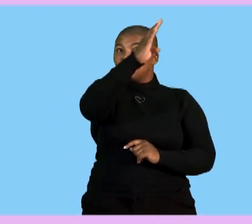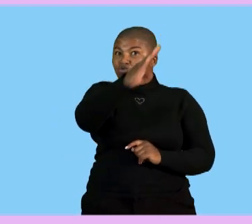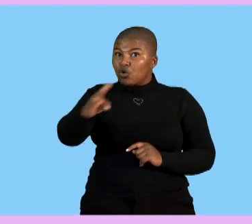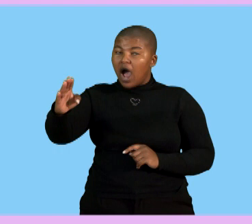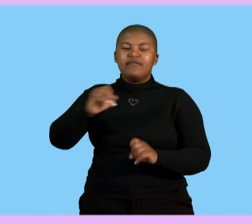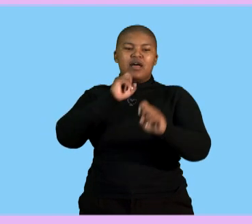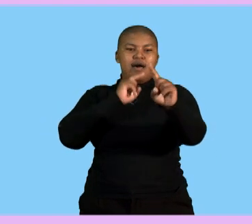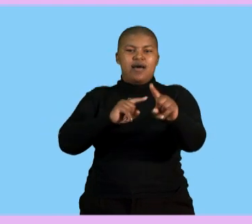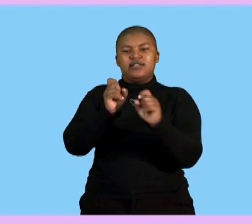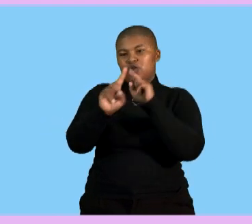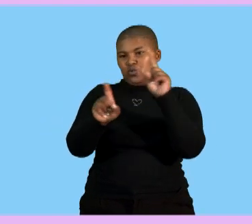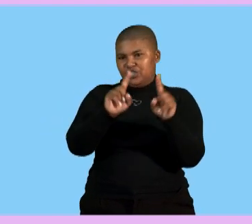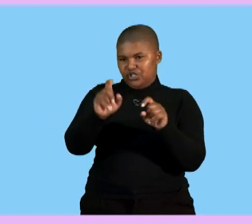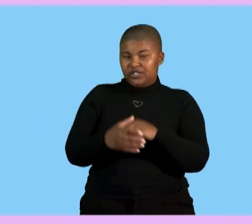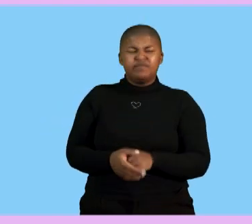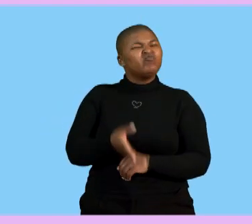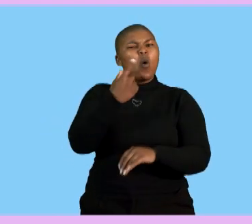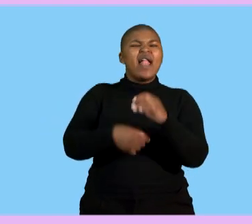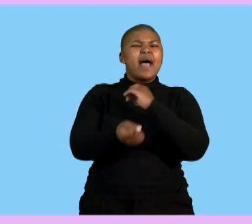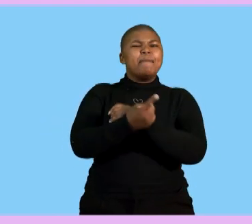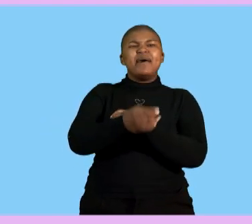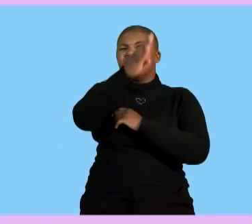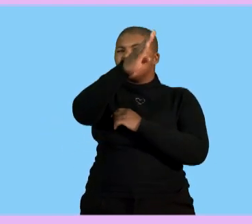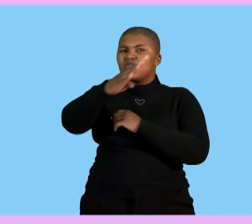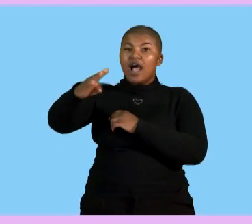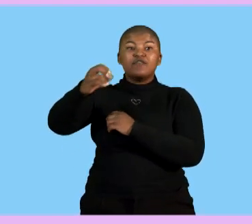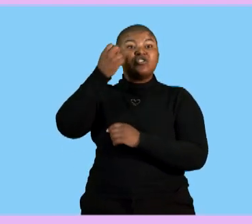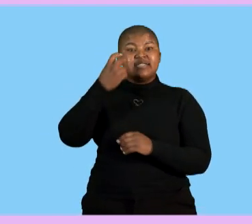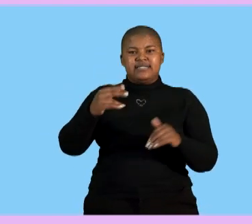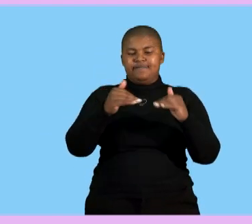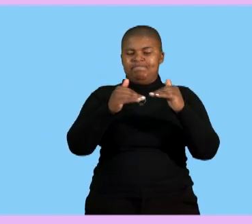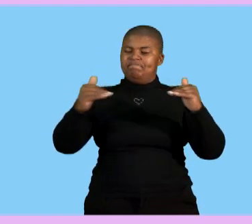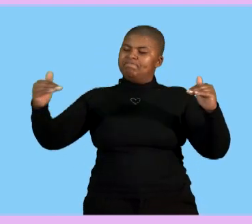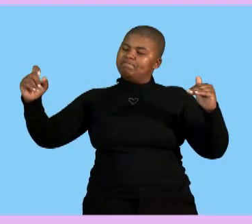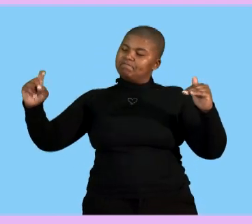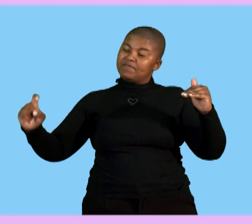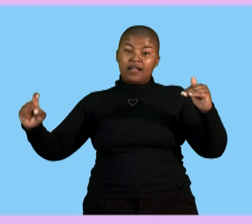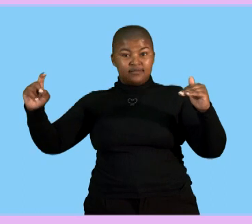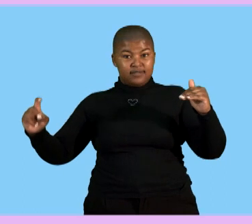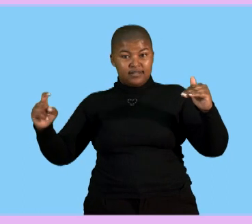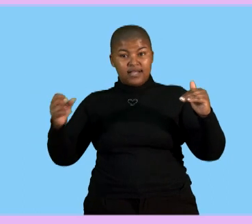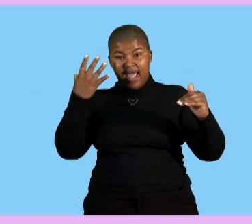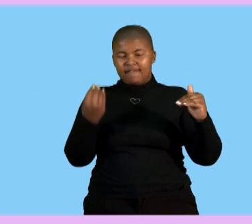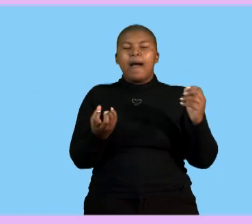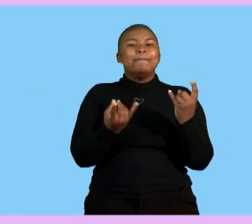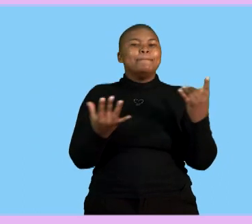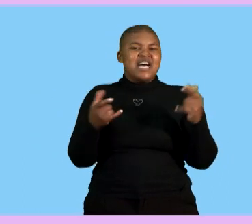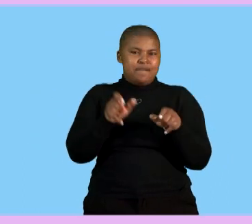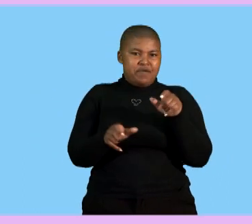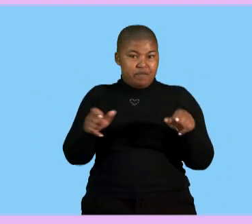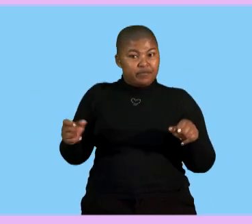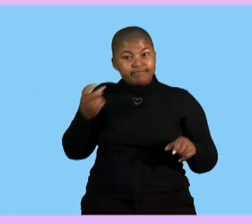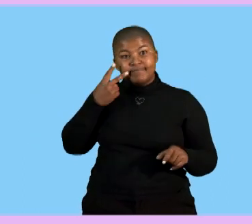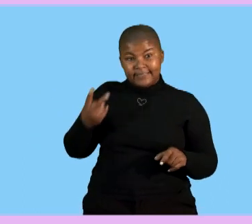following questions. Now, what is going on the graph? On the x-axis, there's the number